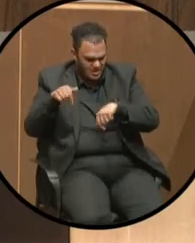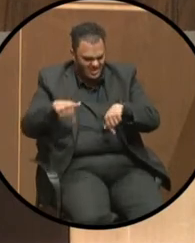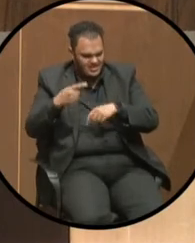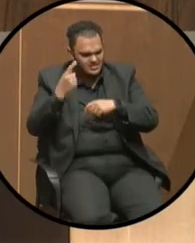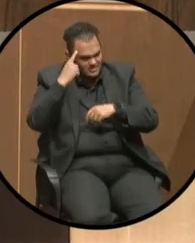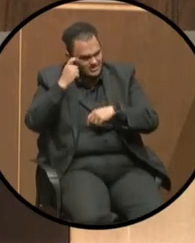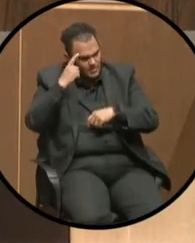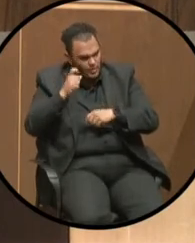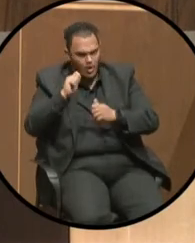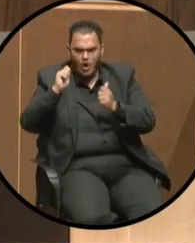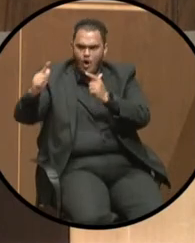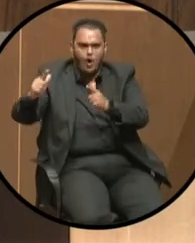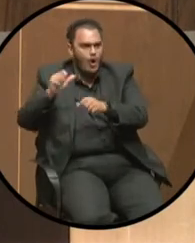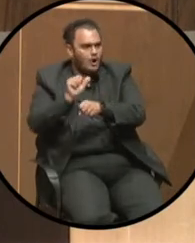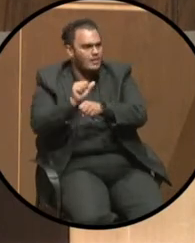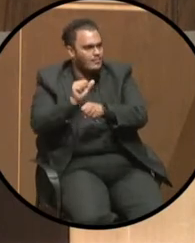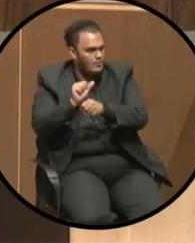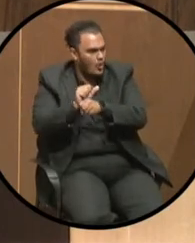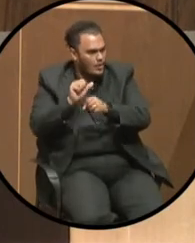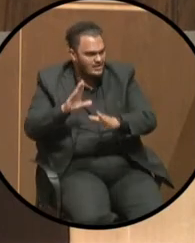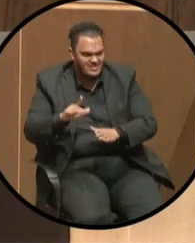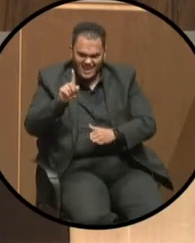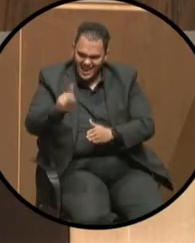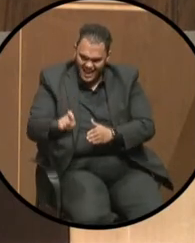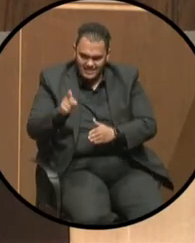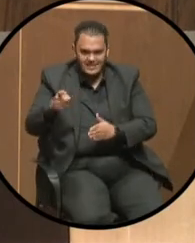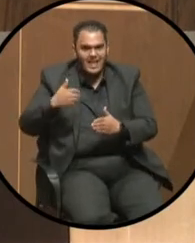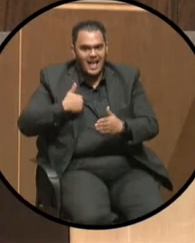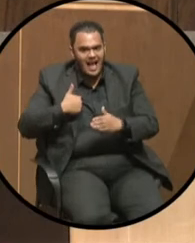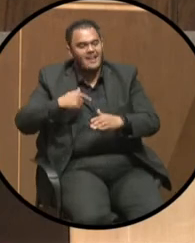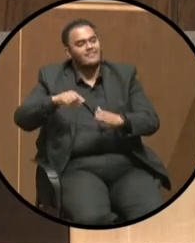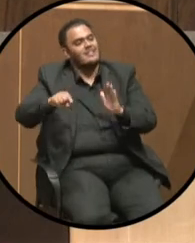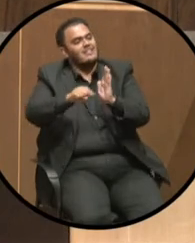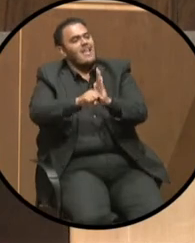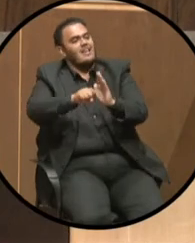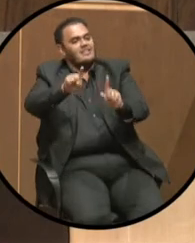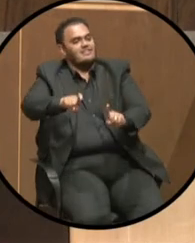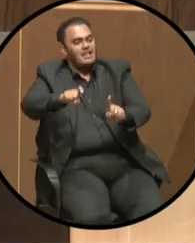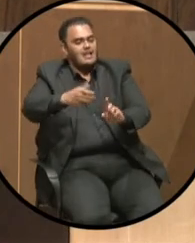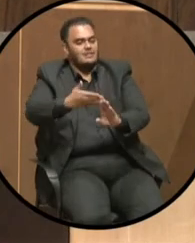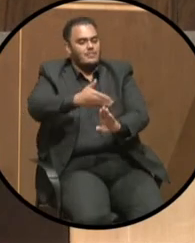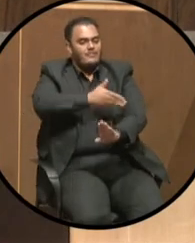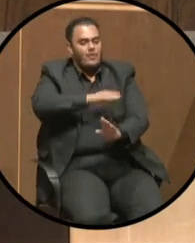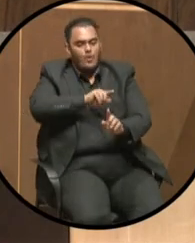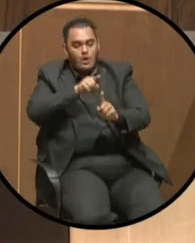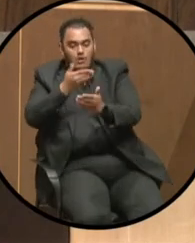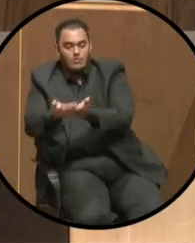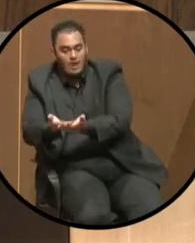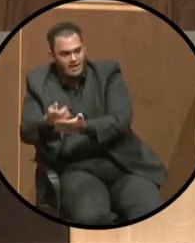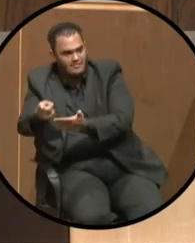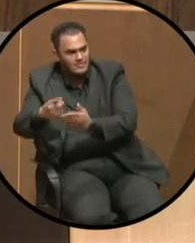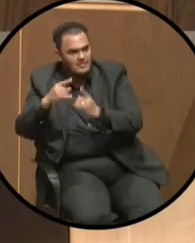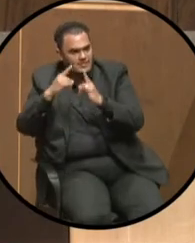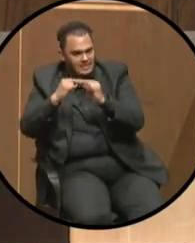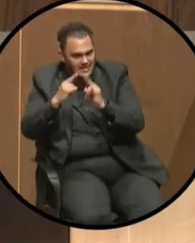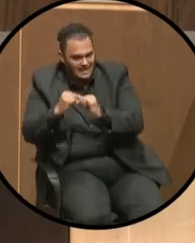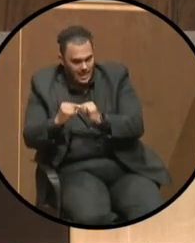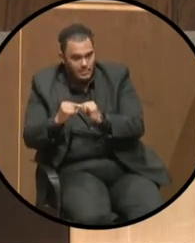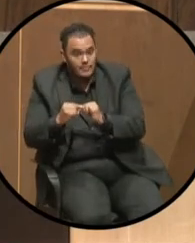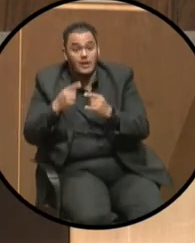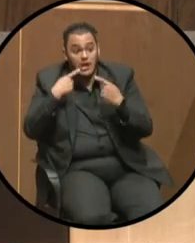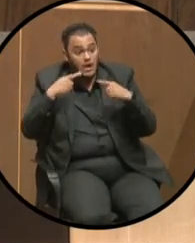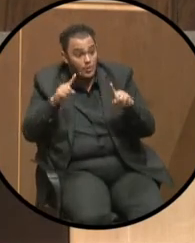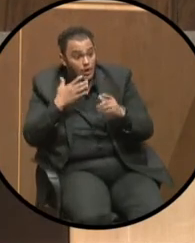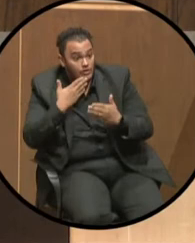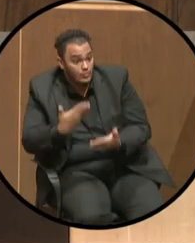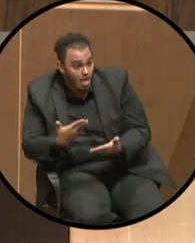vaccination. Every camper had to get tested, have a negative test before coming to camp, and they were screened when they got dropped off. It worked